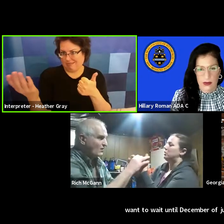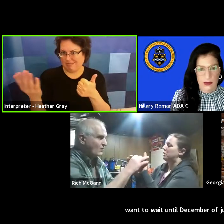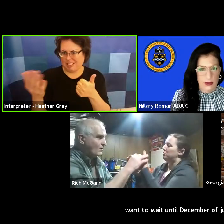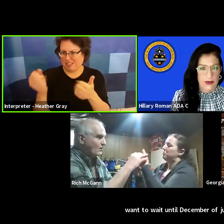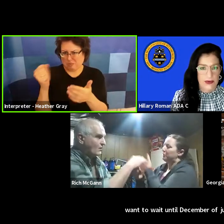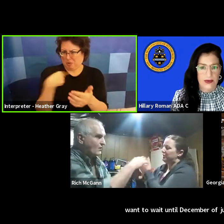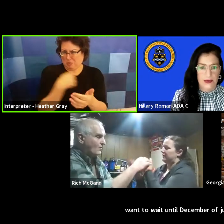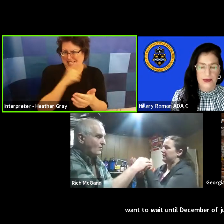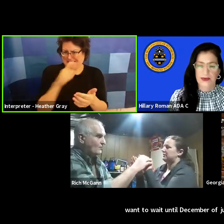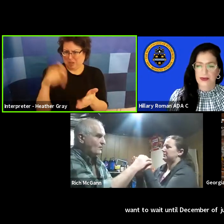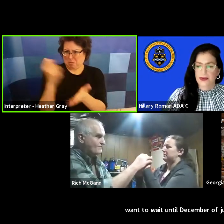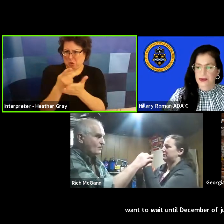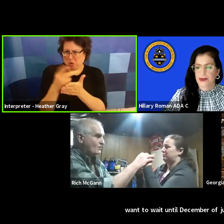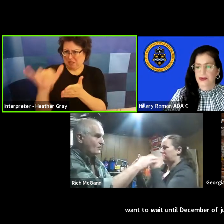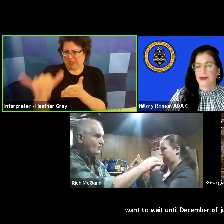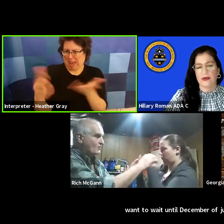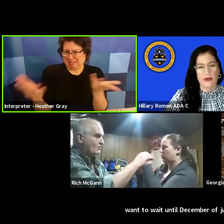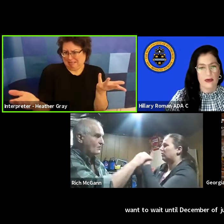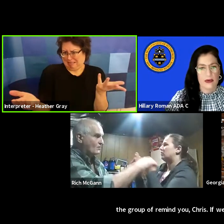that.